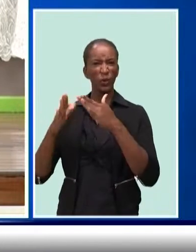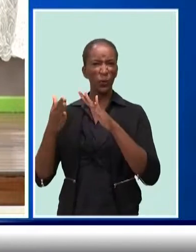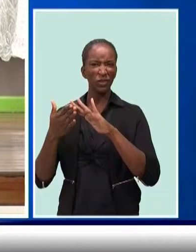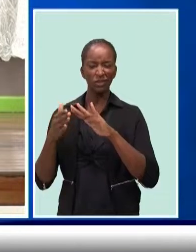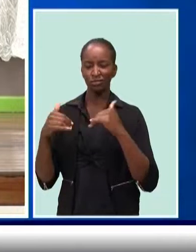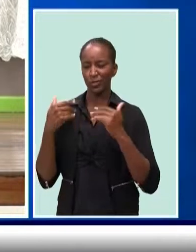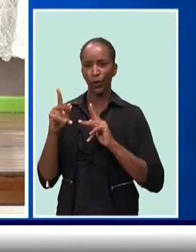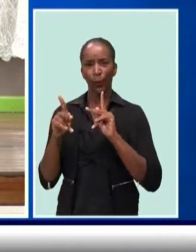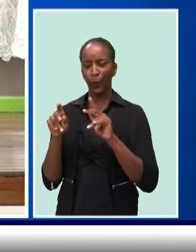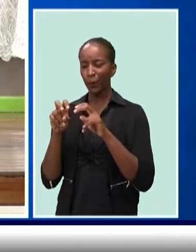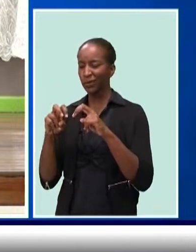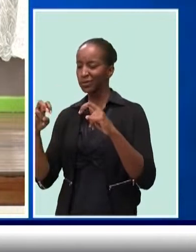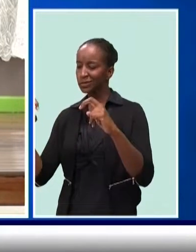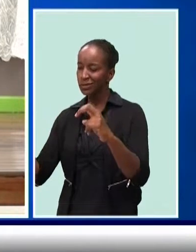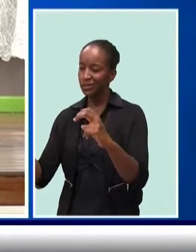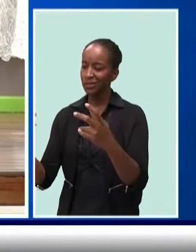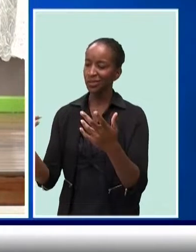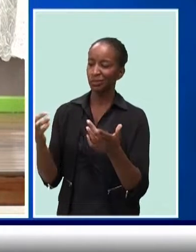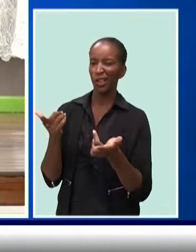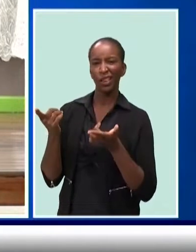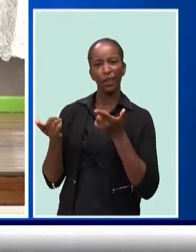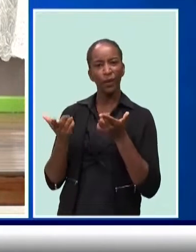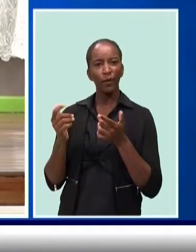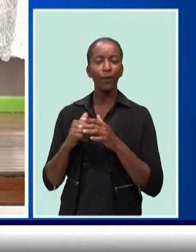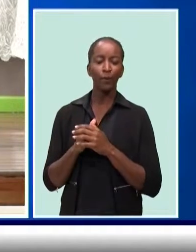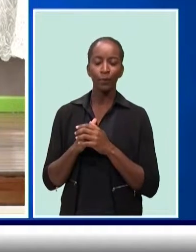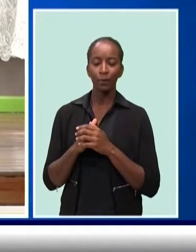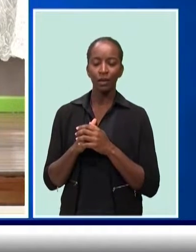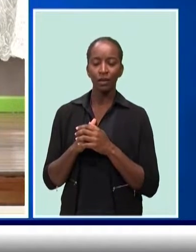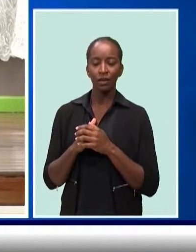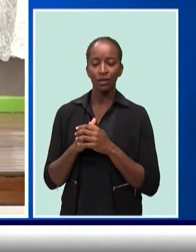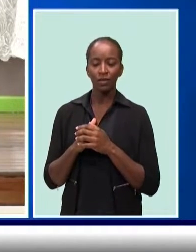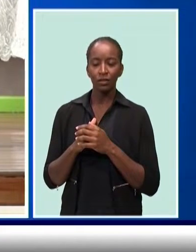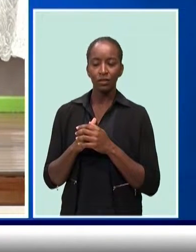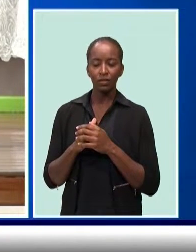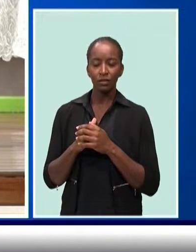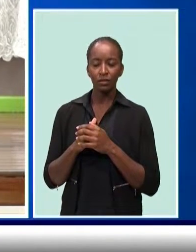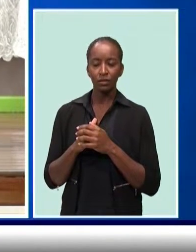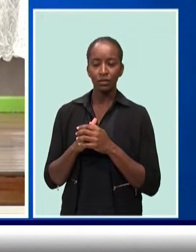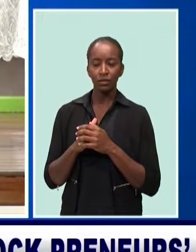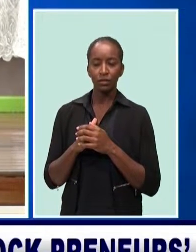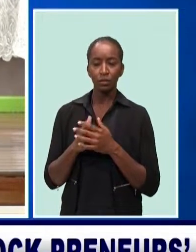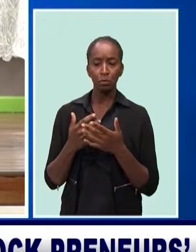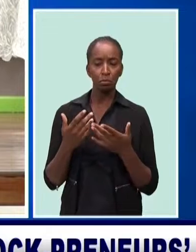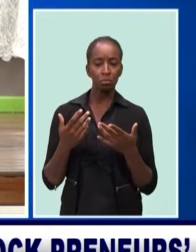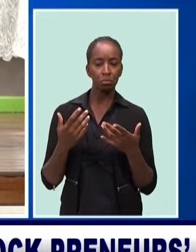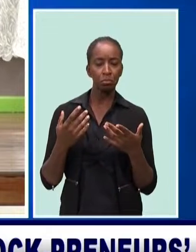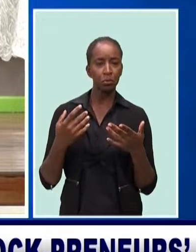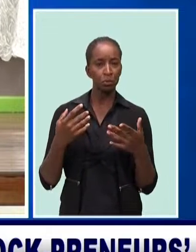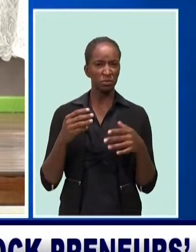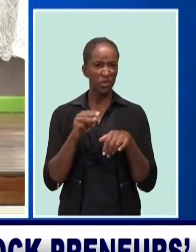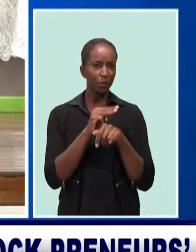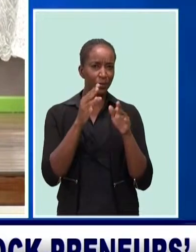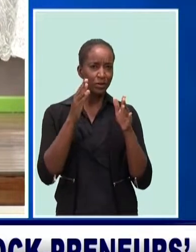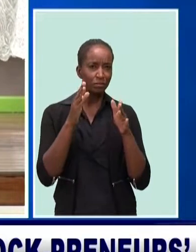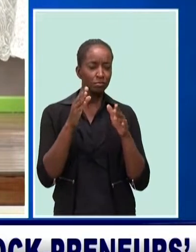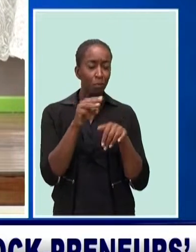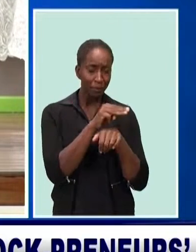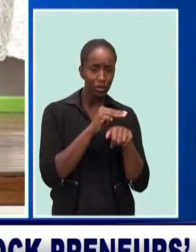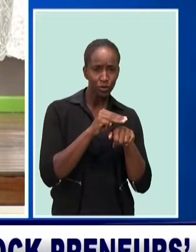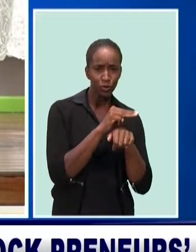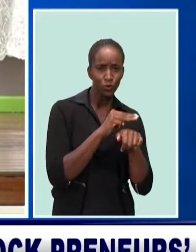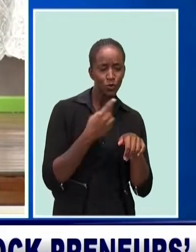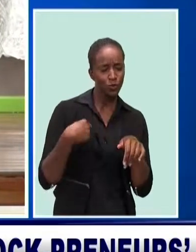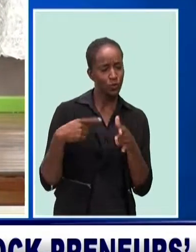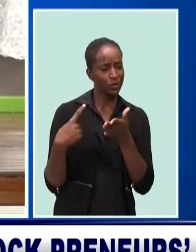to empower those young people in a special way. So we came up in the ministry, and I said it's my baby because it is something that's